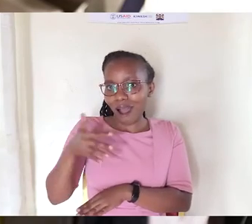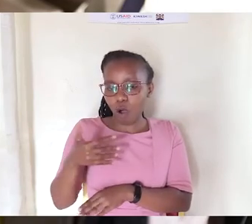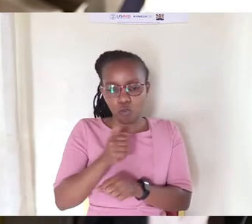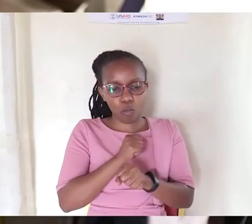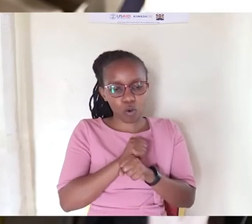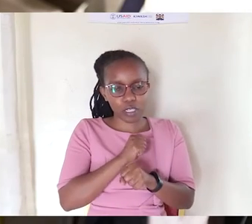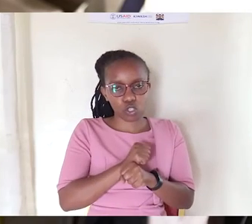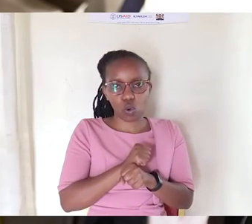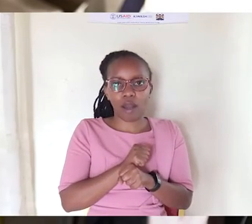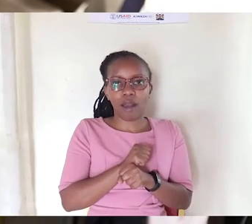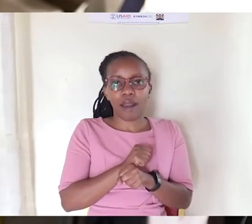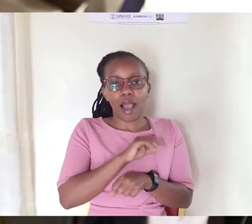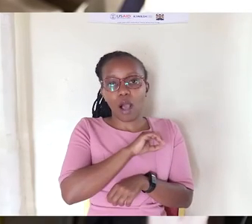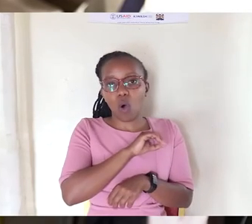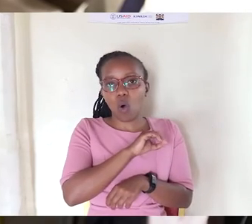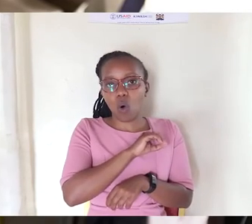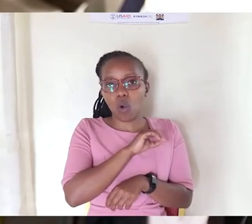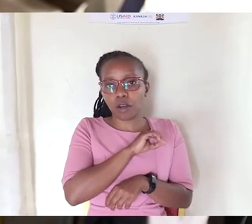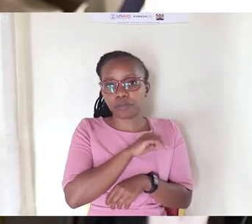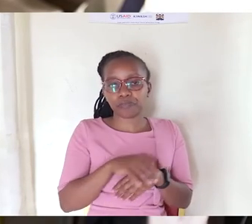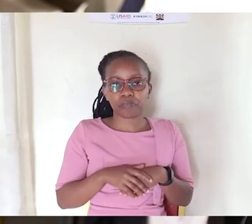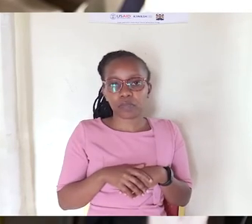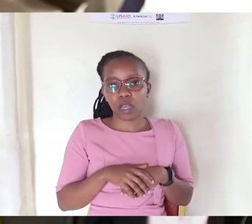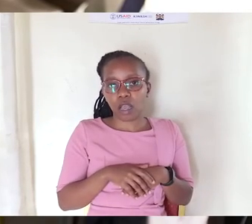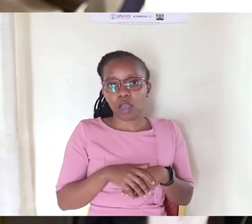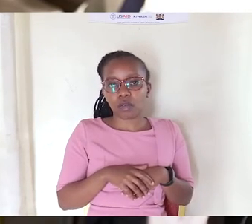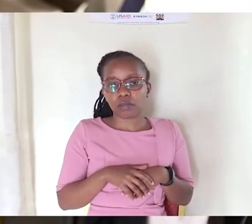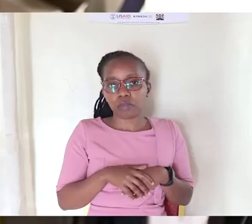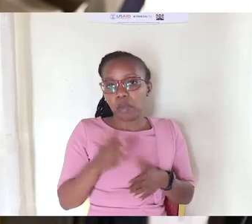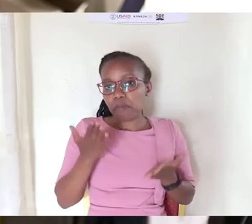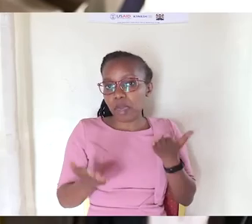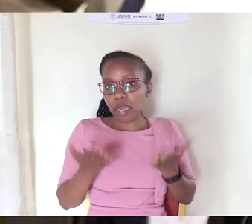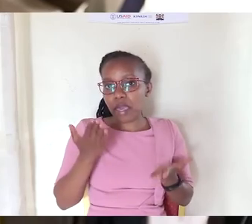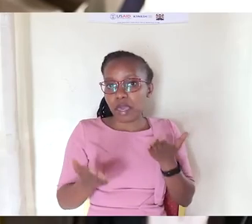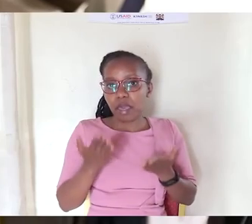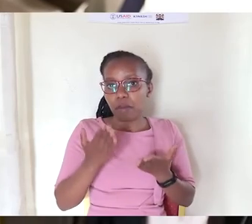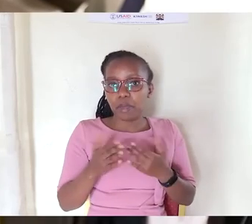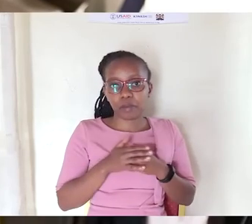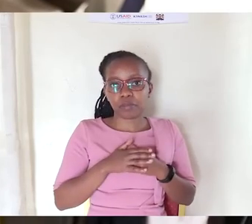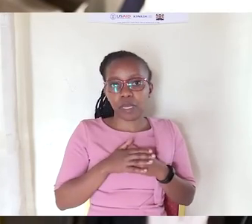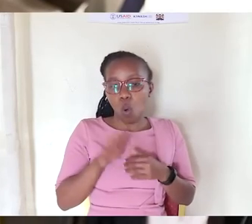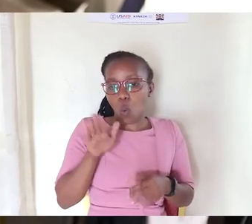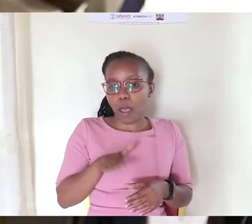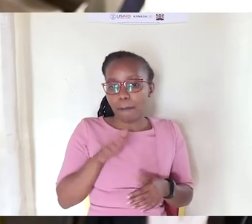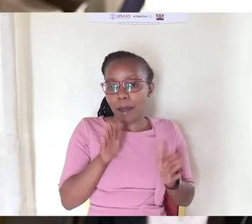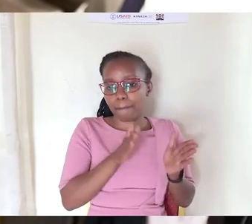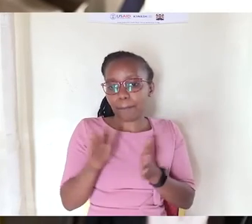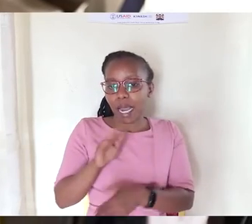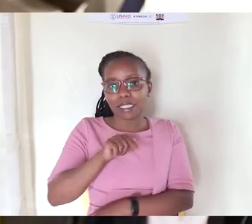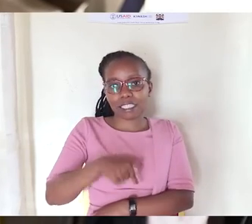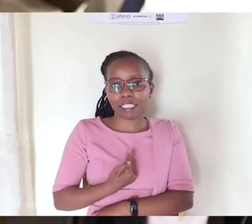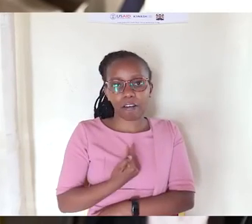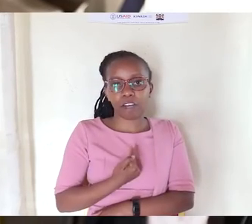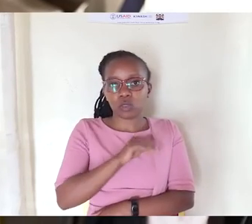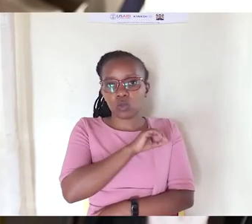protection. Everybody designs the plan for you. Perhaps it's time for us to design our own plan and to